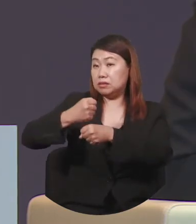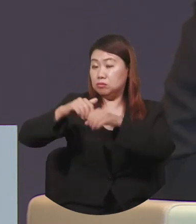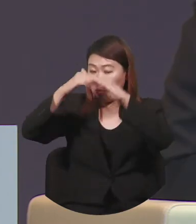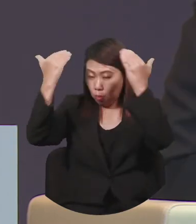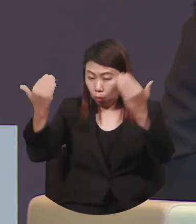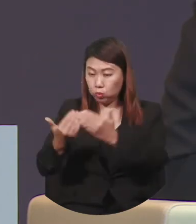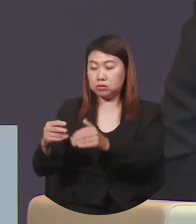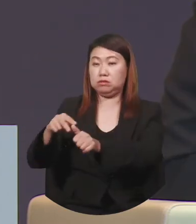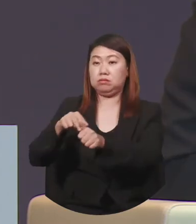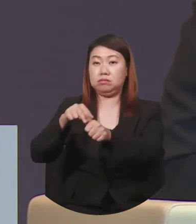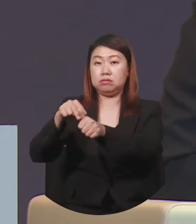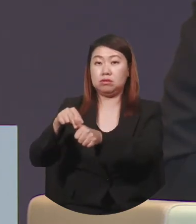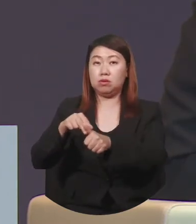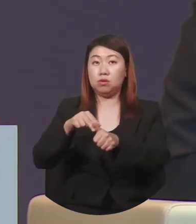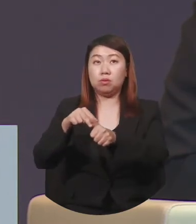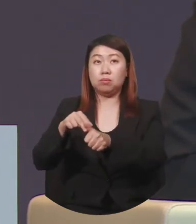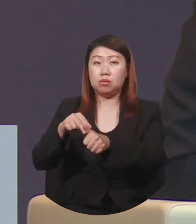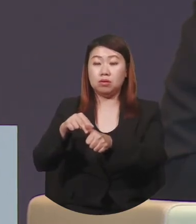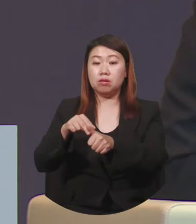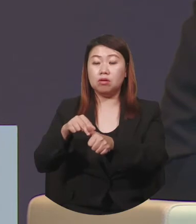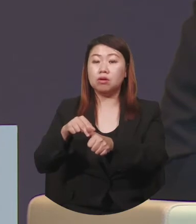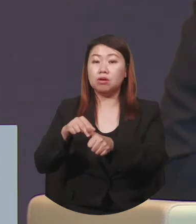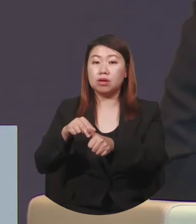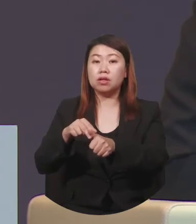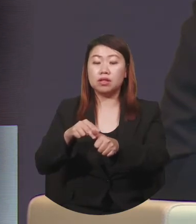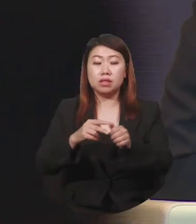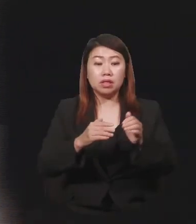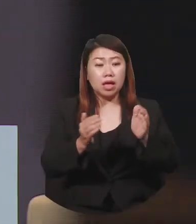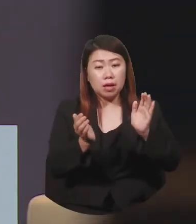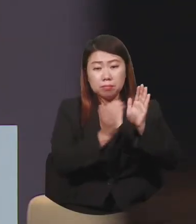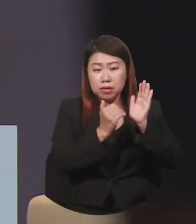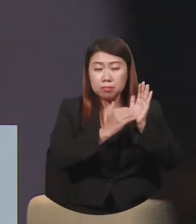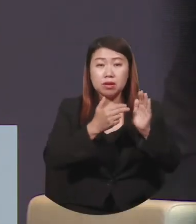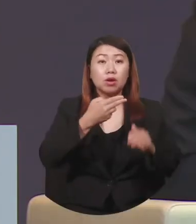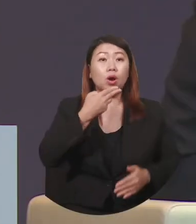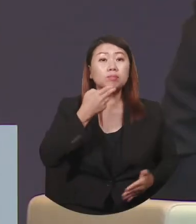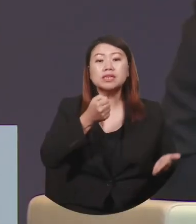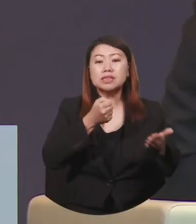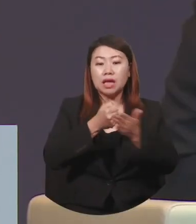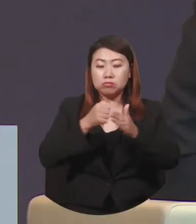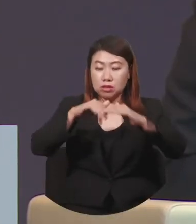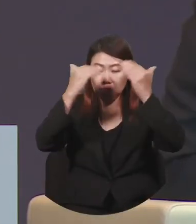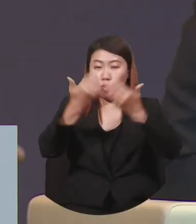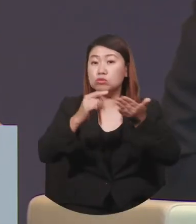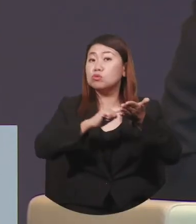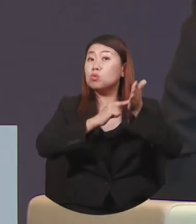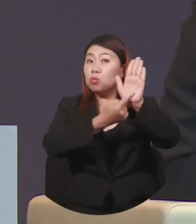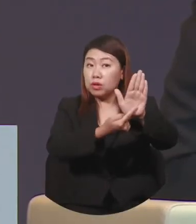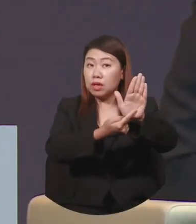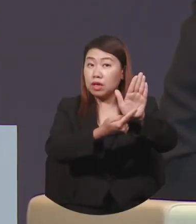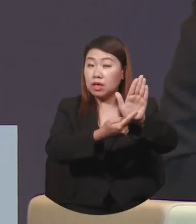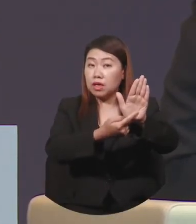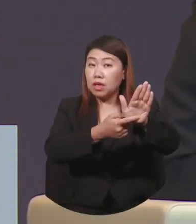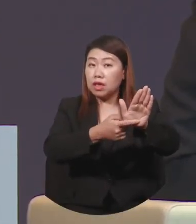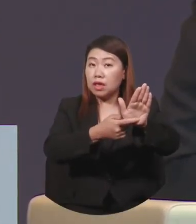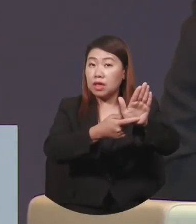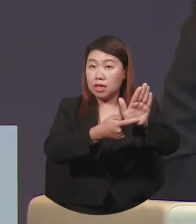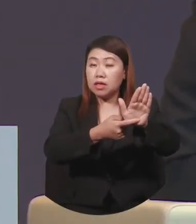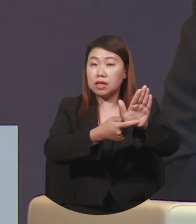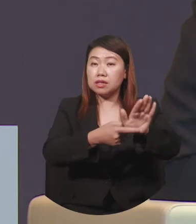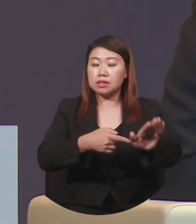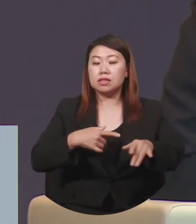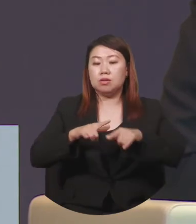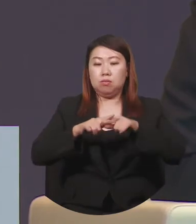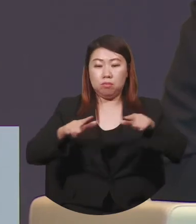right? So in a universally acceptable language, actually I'm talking about to Korea.